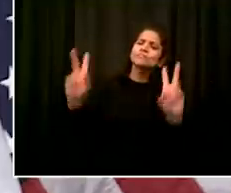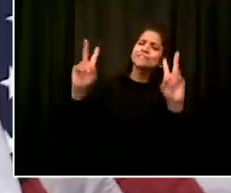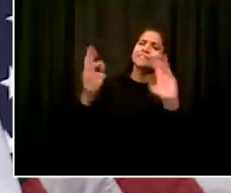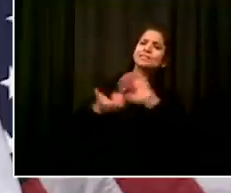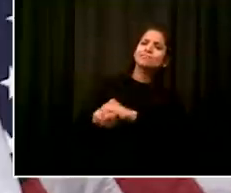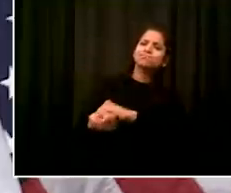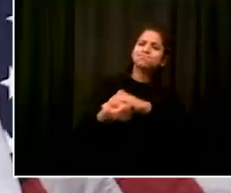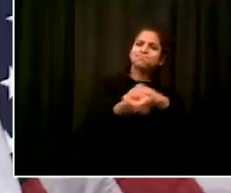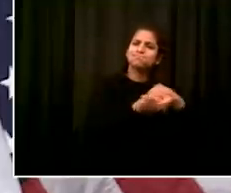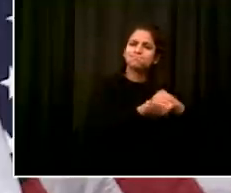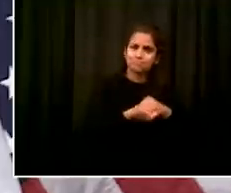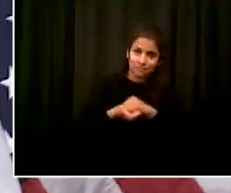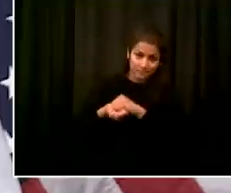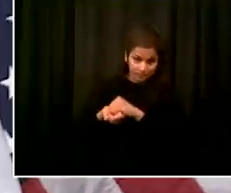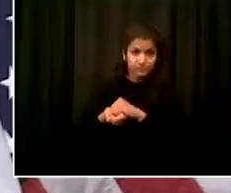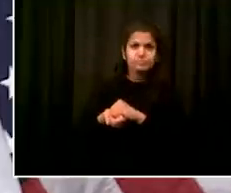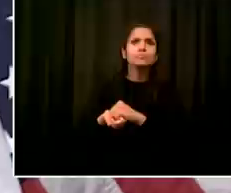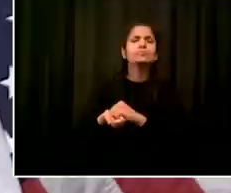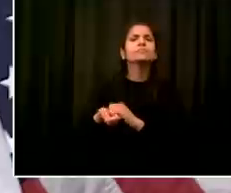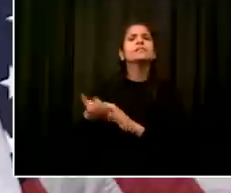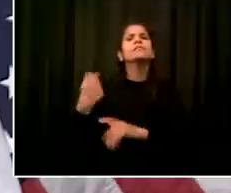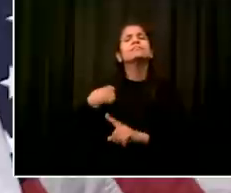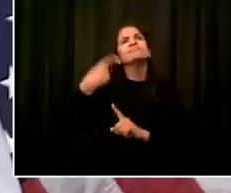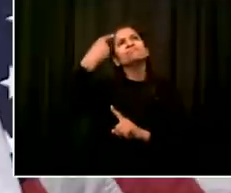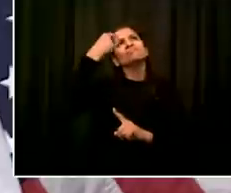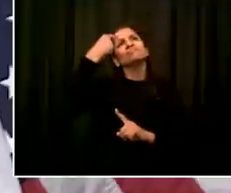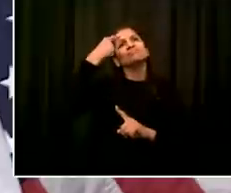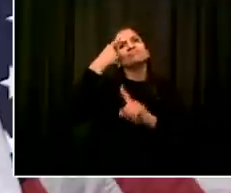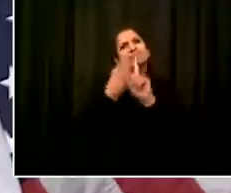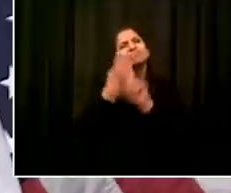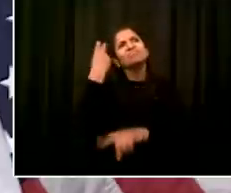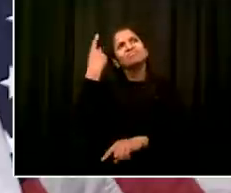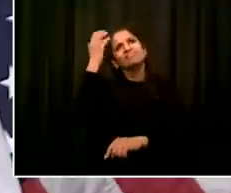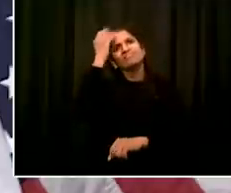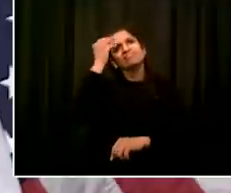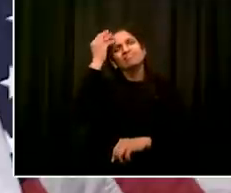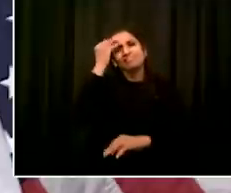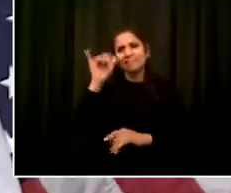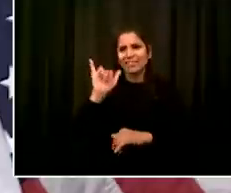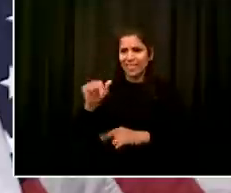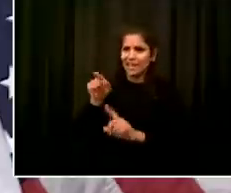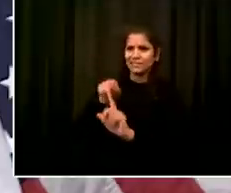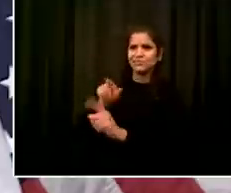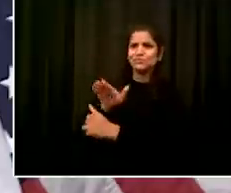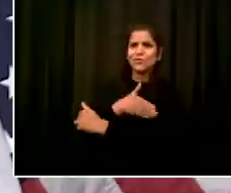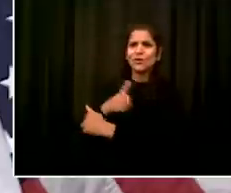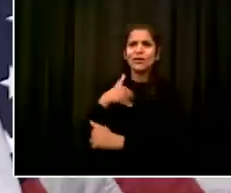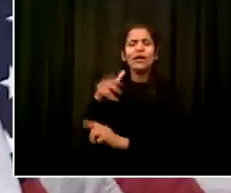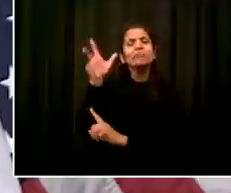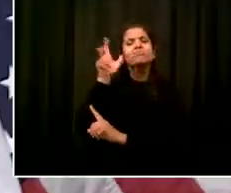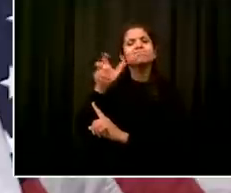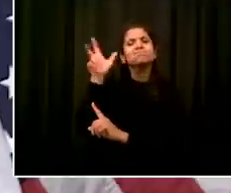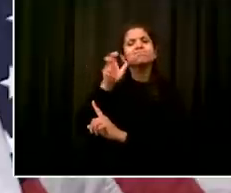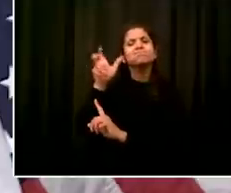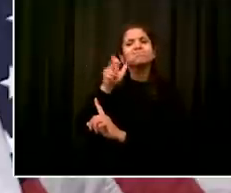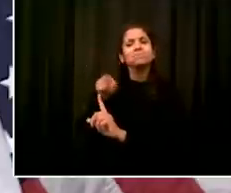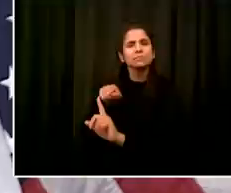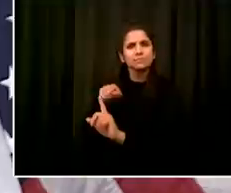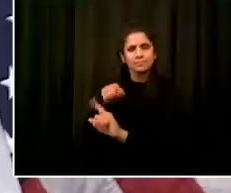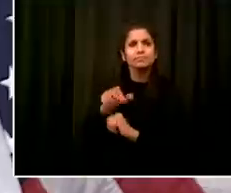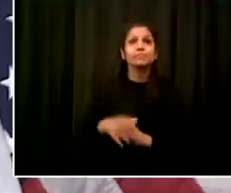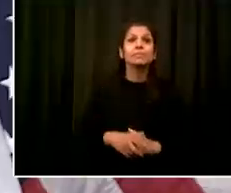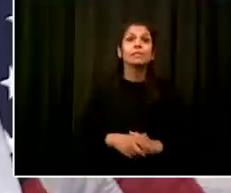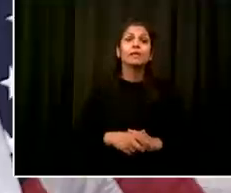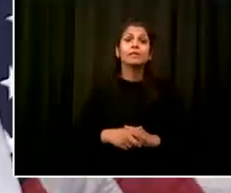The reforms made within the NYPD are progress, deep progress. But for folks who say defund the